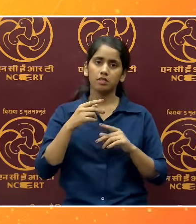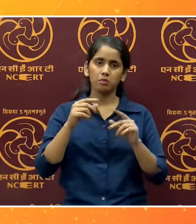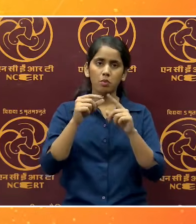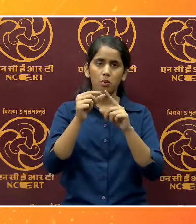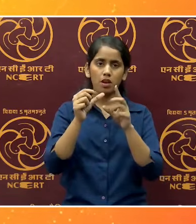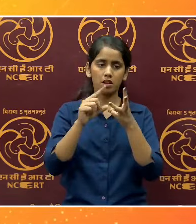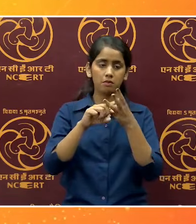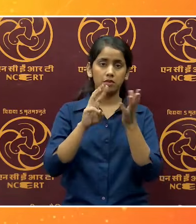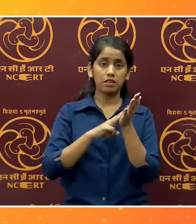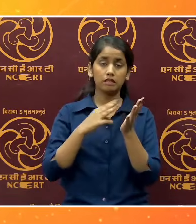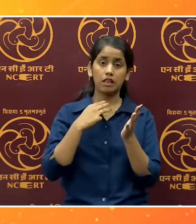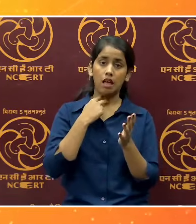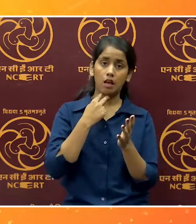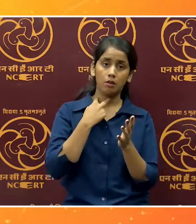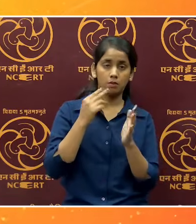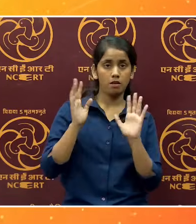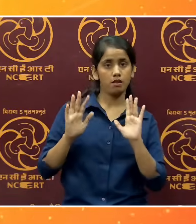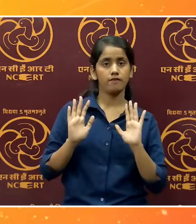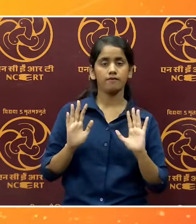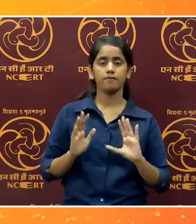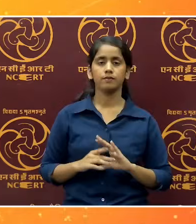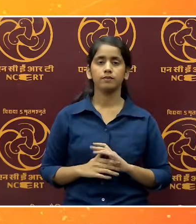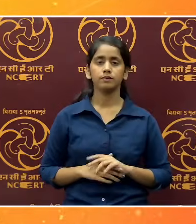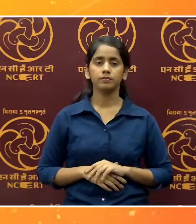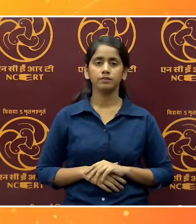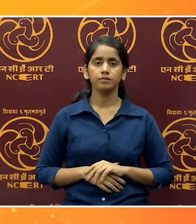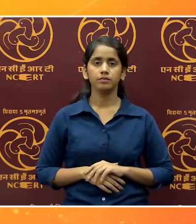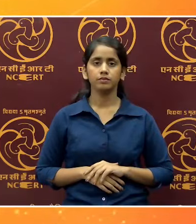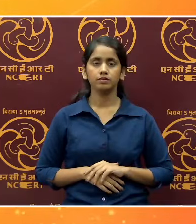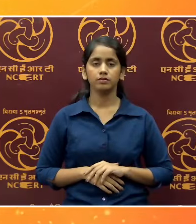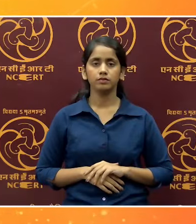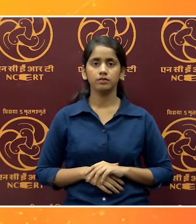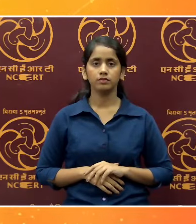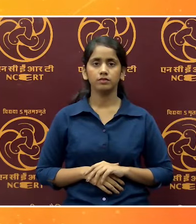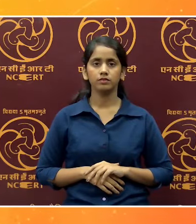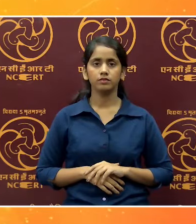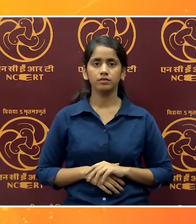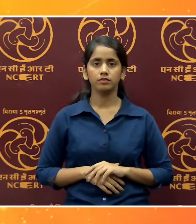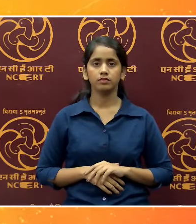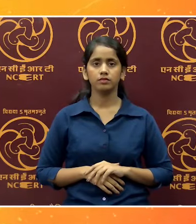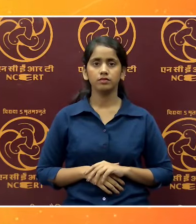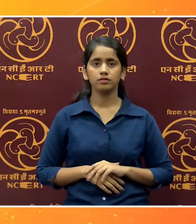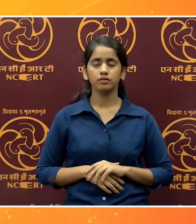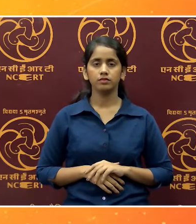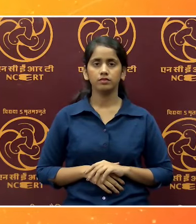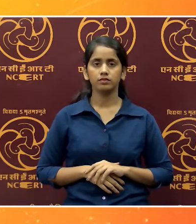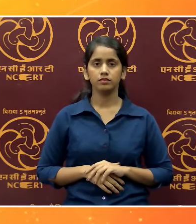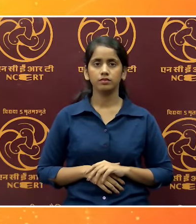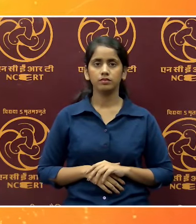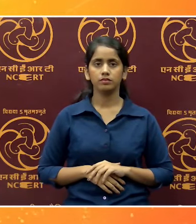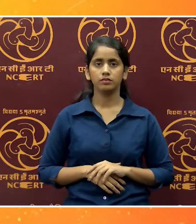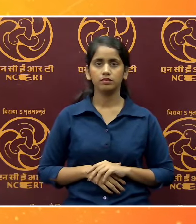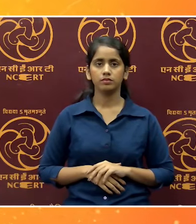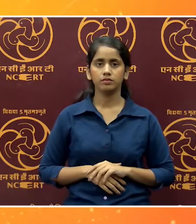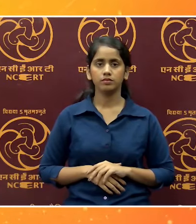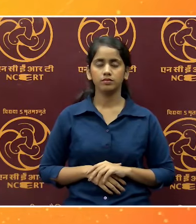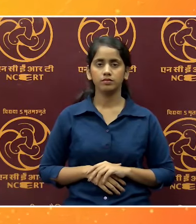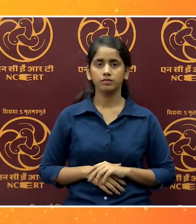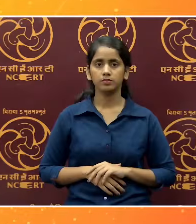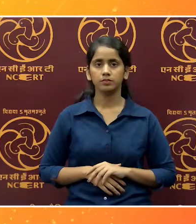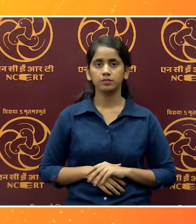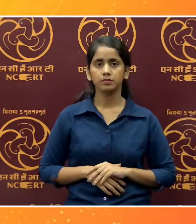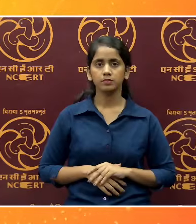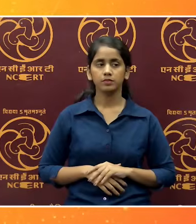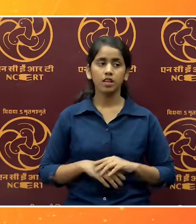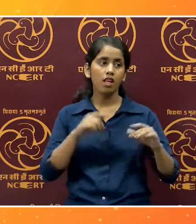frog. Yet in my pond, I feel so proud, I hop around, I jump so high, up I go into